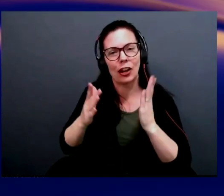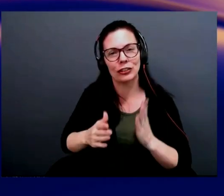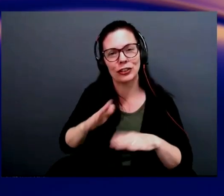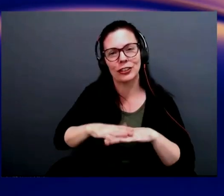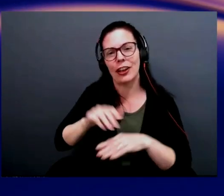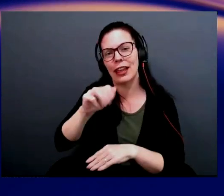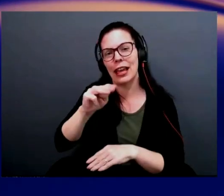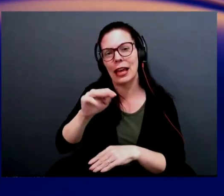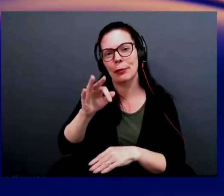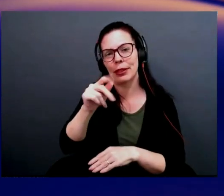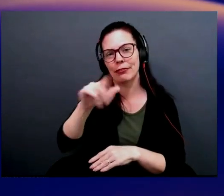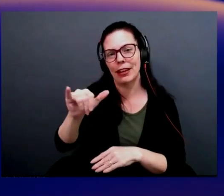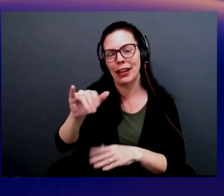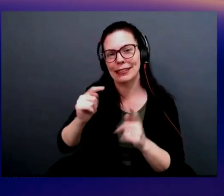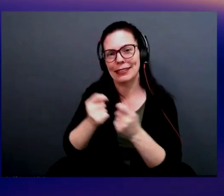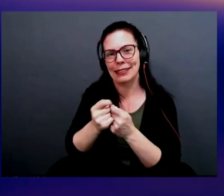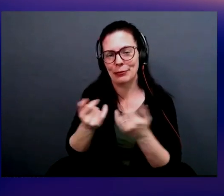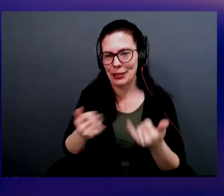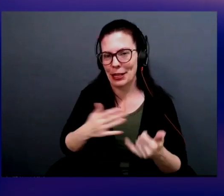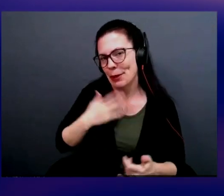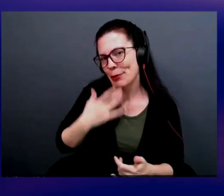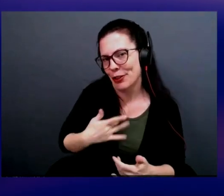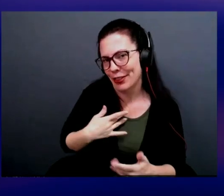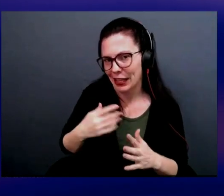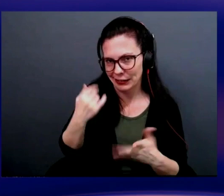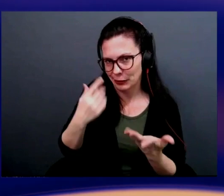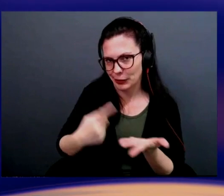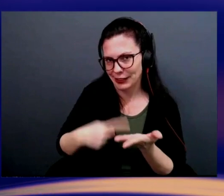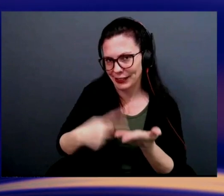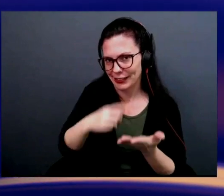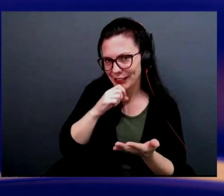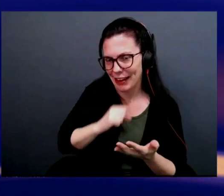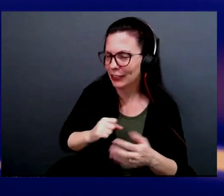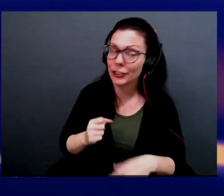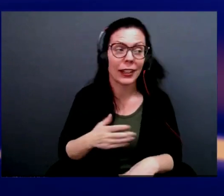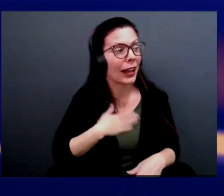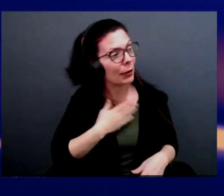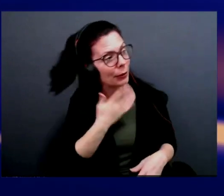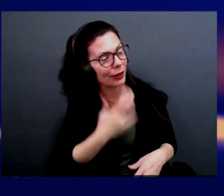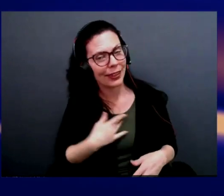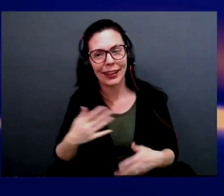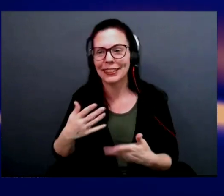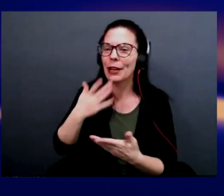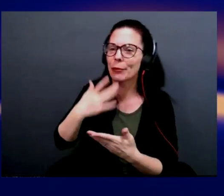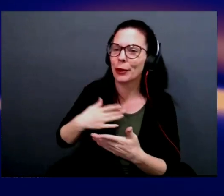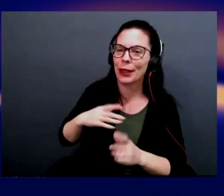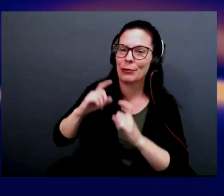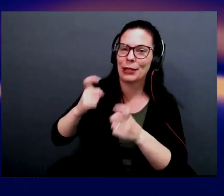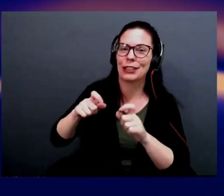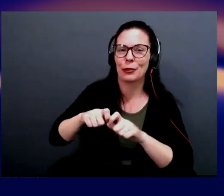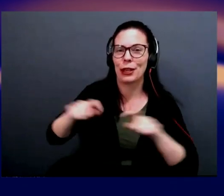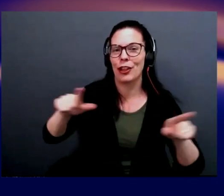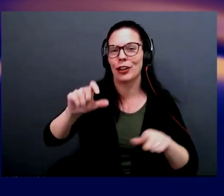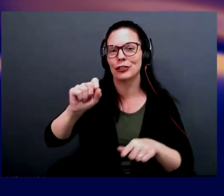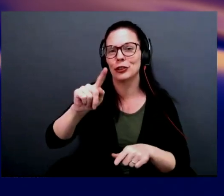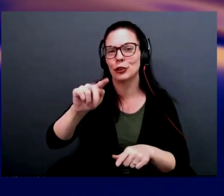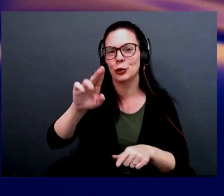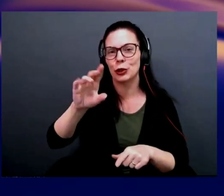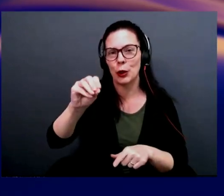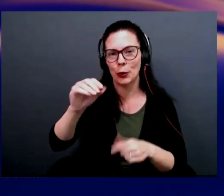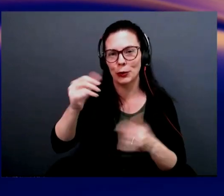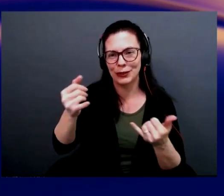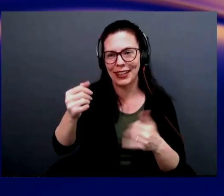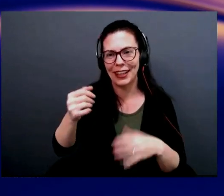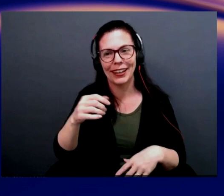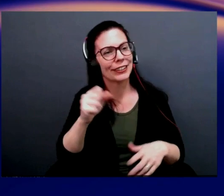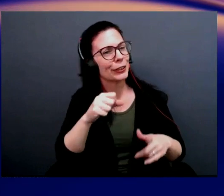today is actually my birthday, speaking of aging, so... Happy birthday. A little birthday present. We launched Studio today. You made it a full